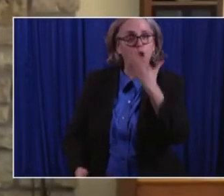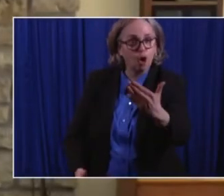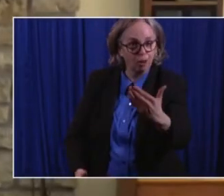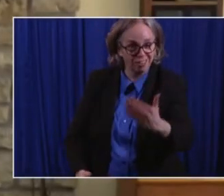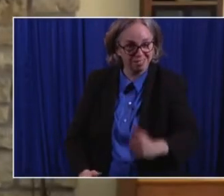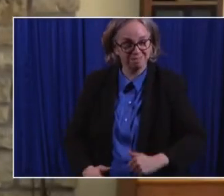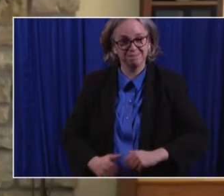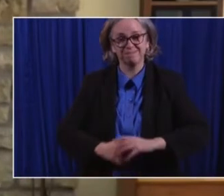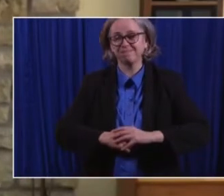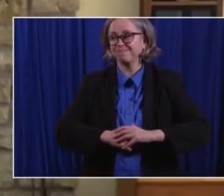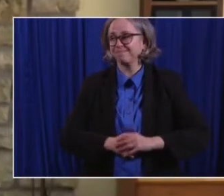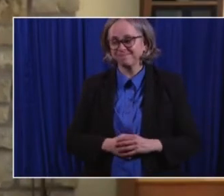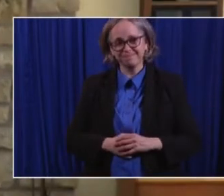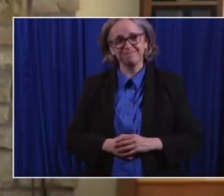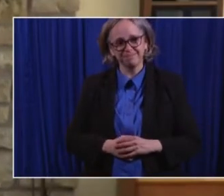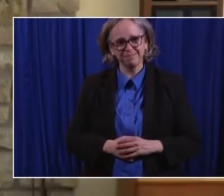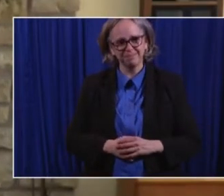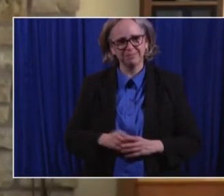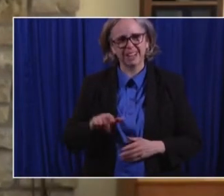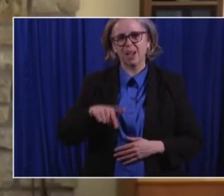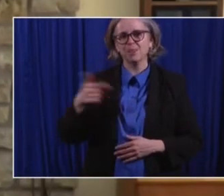Let me now go to the Lieutenant Governor.